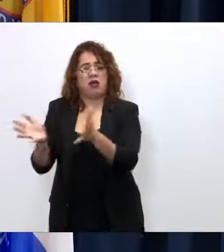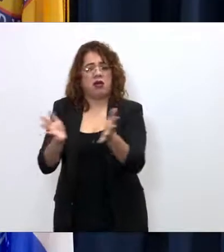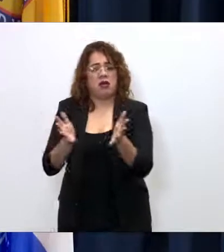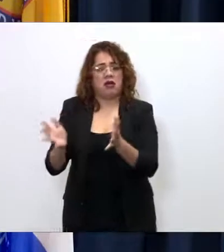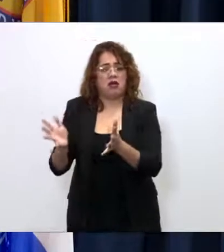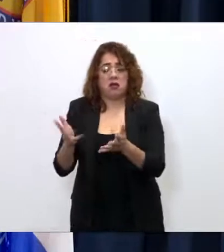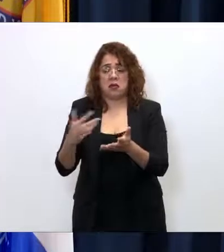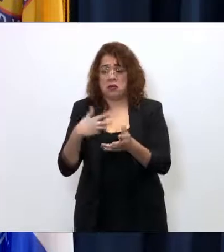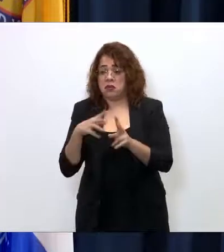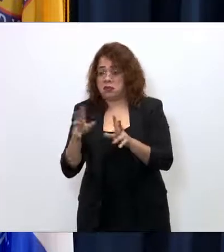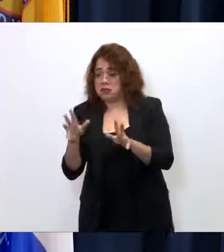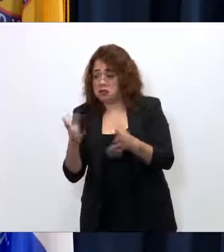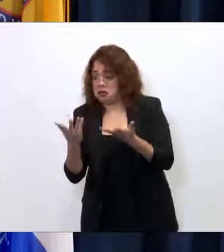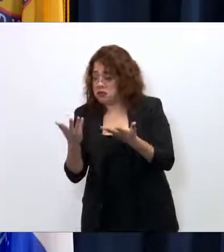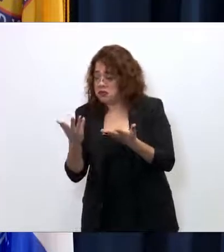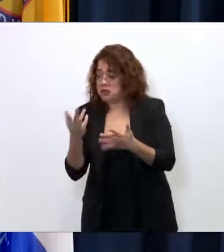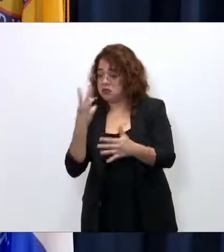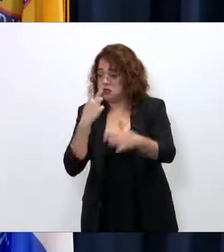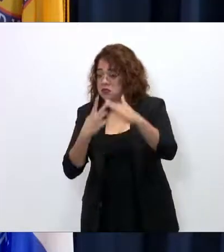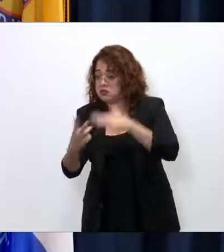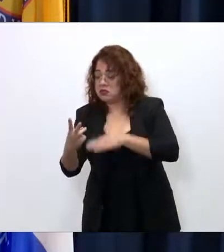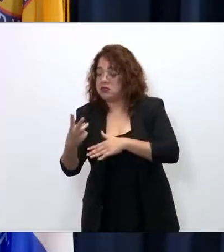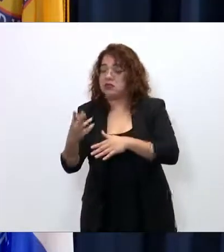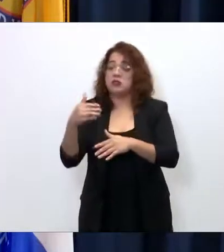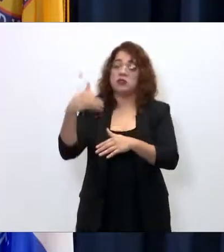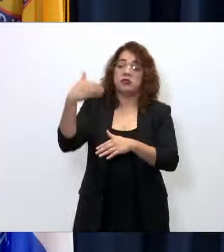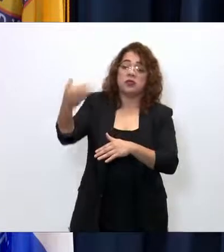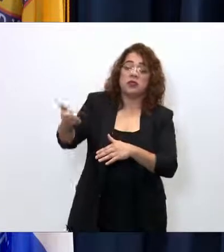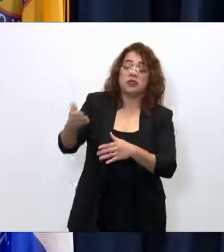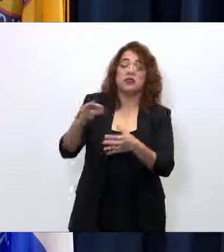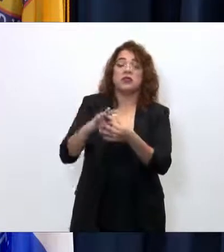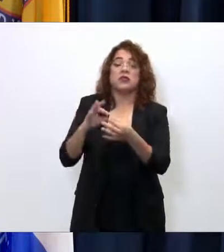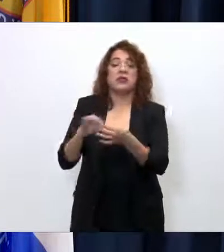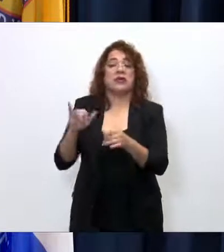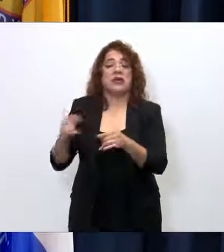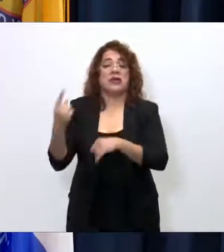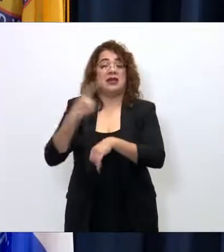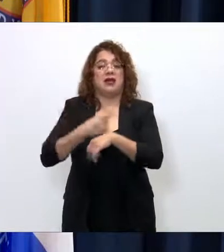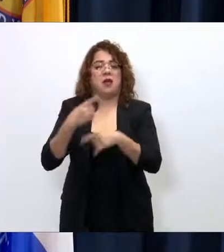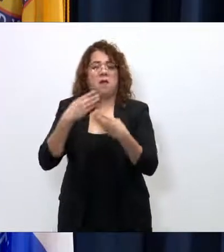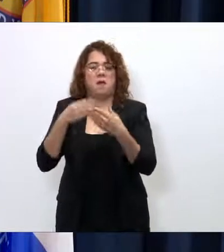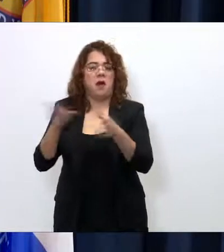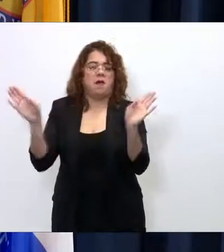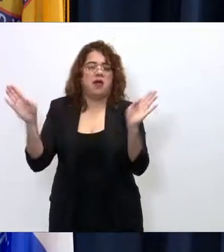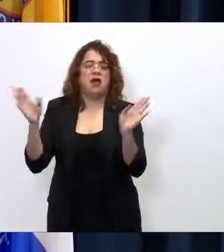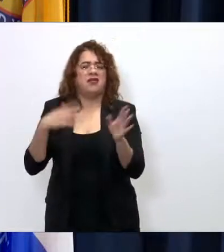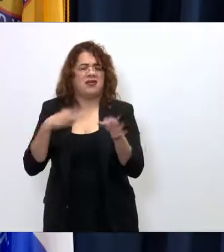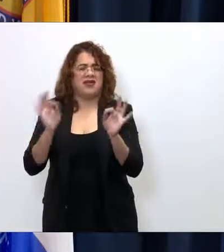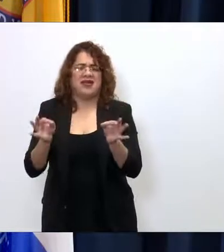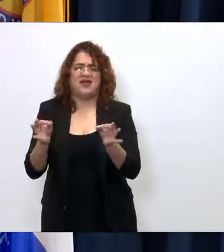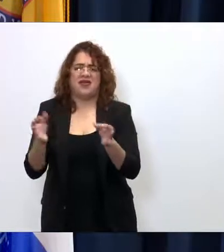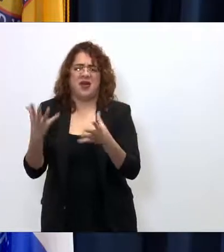give them a kind of a heads up the day the item went public. Absolutely. We want to encourage them to give their support.